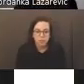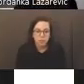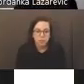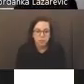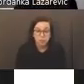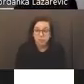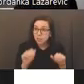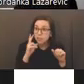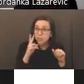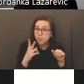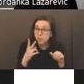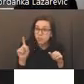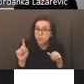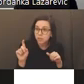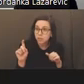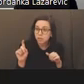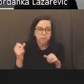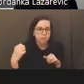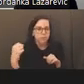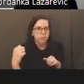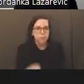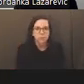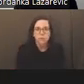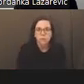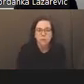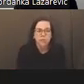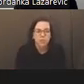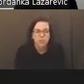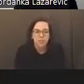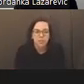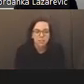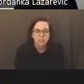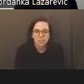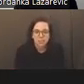Everybody can see it okay? Yes. Yes.